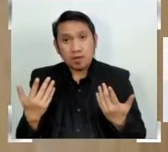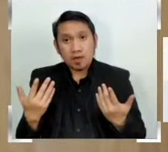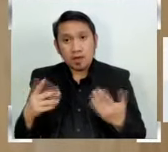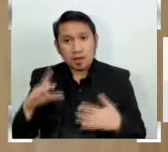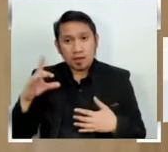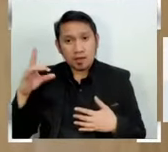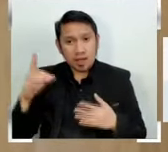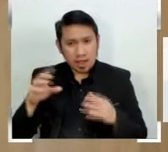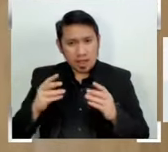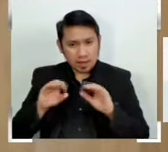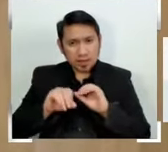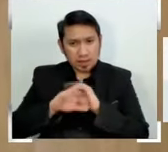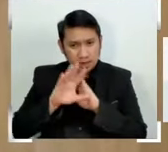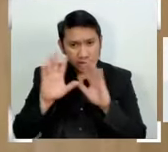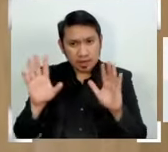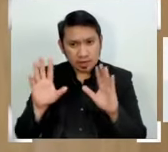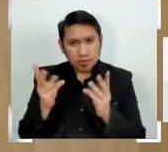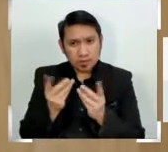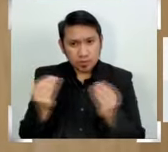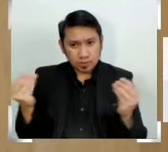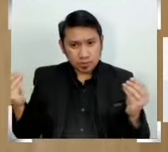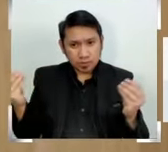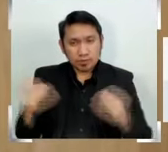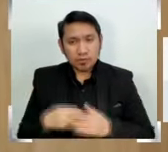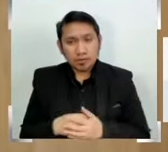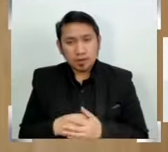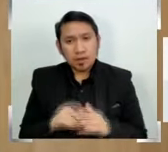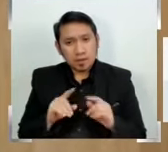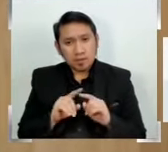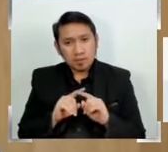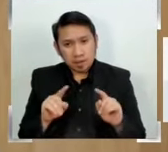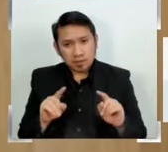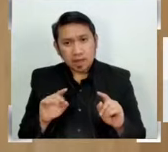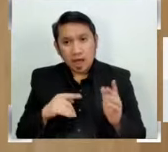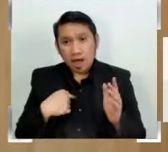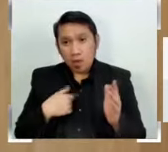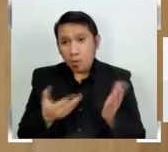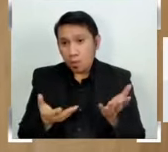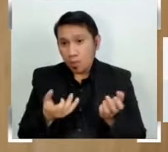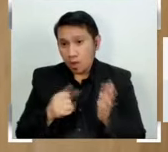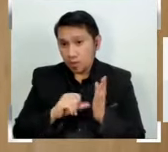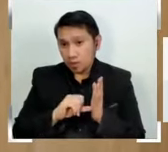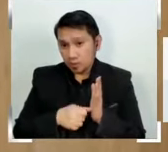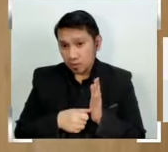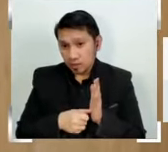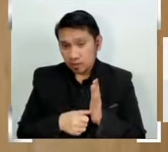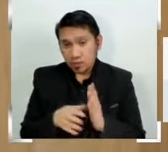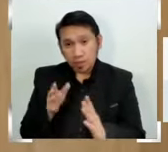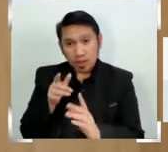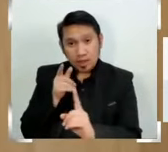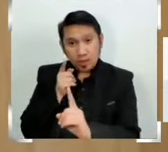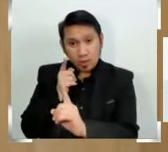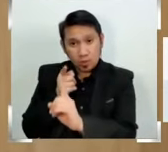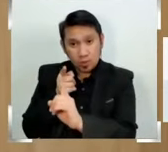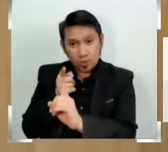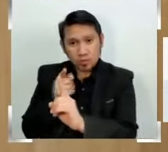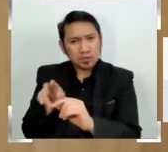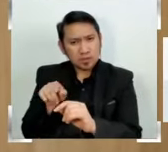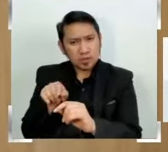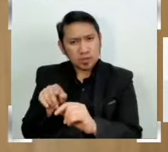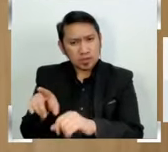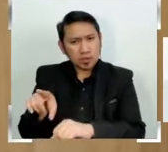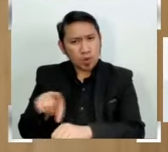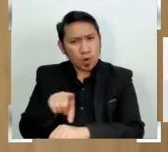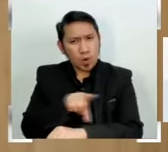tunnel. But then, I would point out that the tunnel itself is a very long, winding,